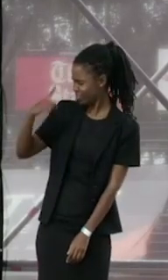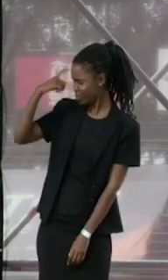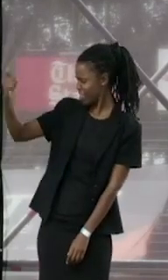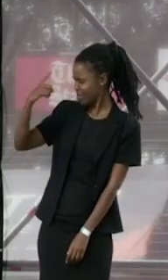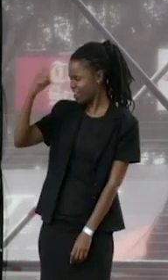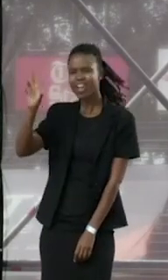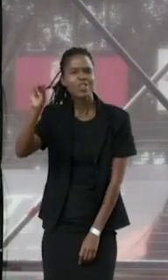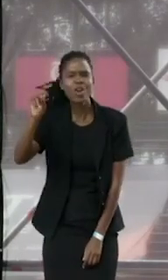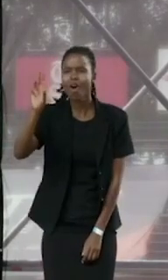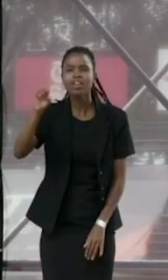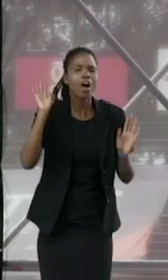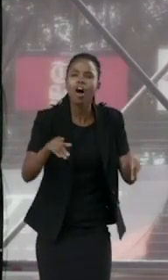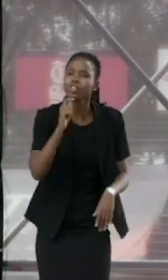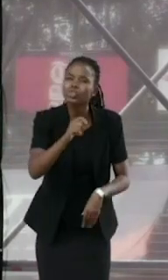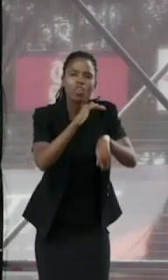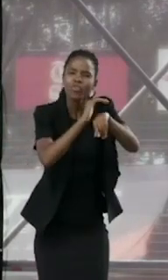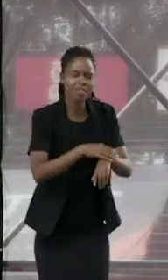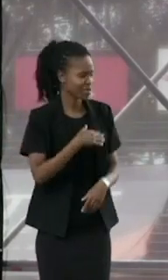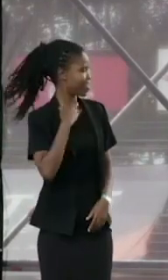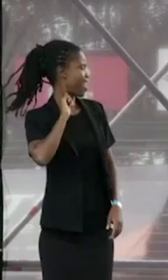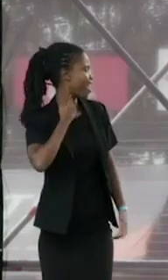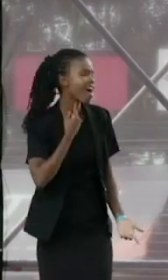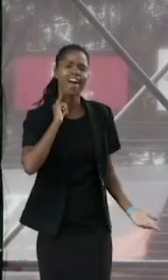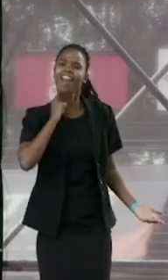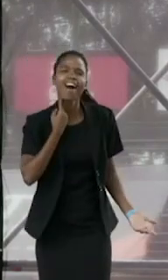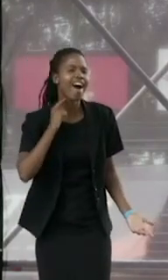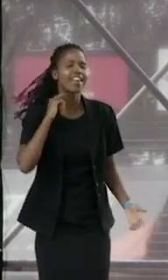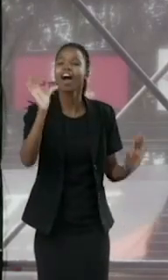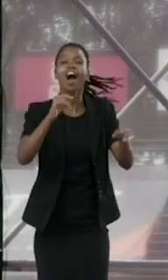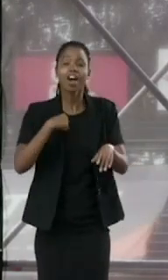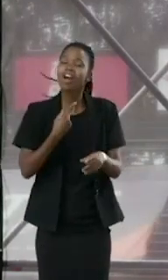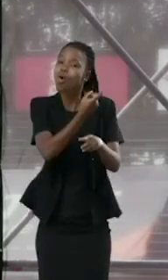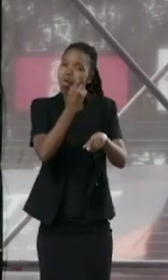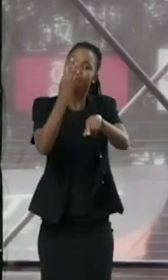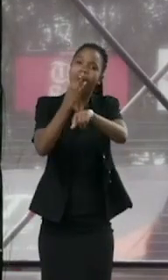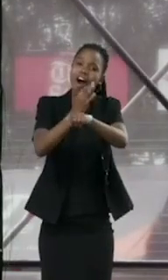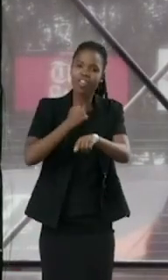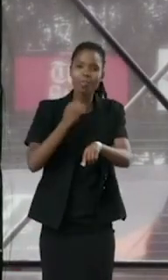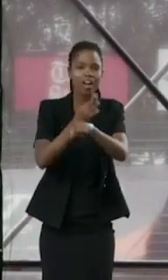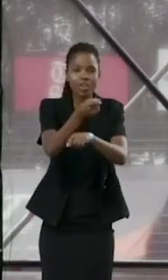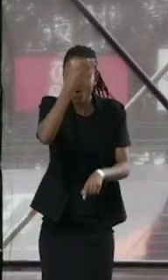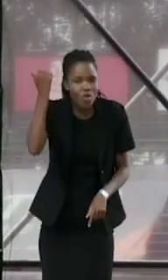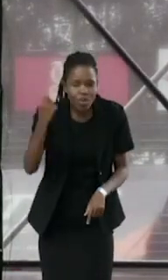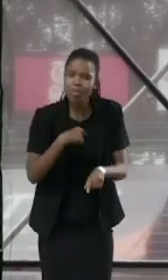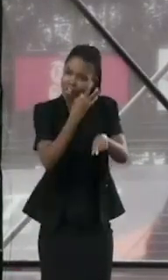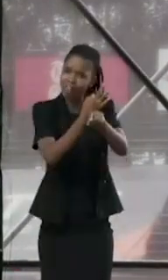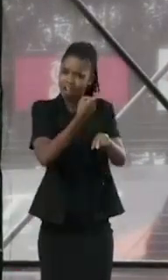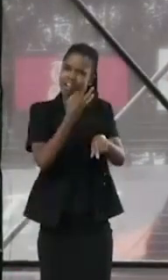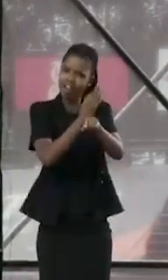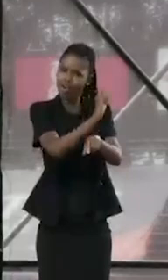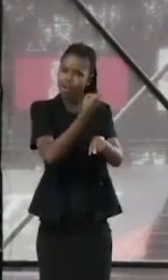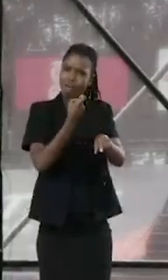man. Ricky is my friend, you know. They're like, no, you're lying. I was like, actually, he's my dad now, you know, like, because you guys don't know, he's my dad, like.